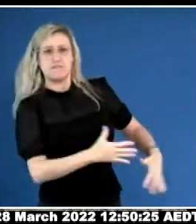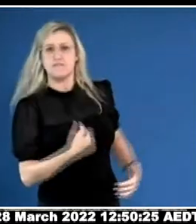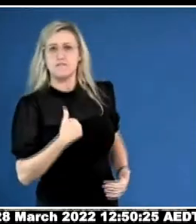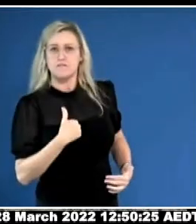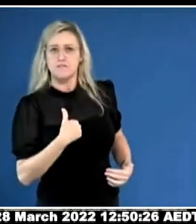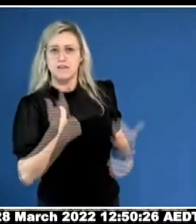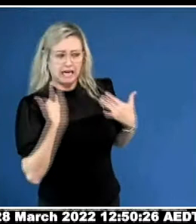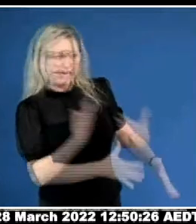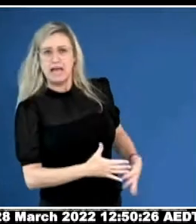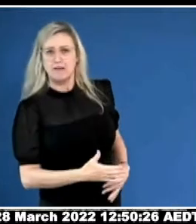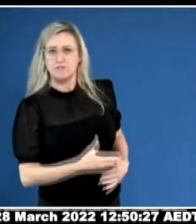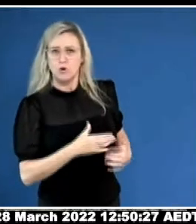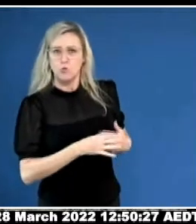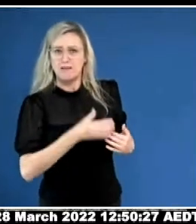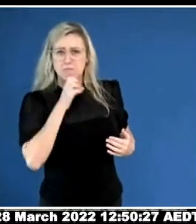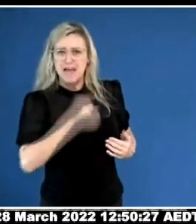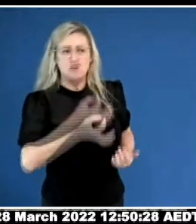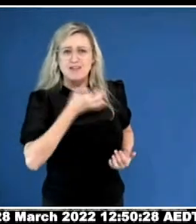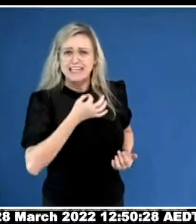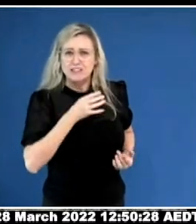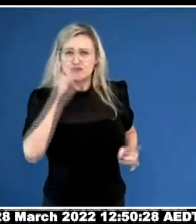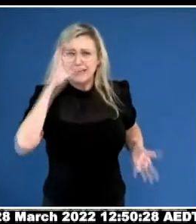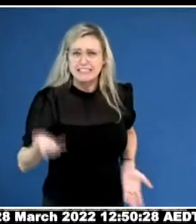returned later that night.